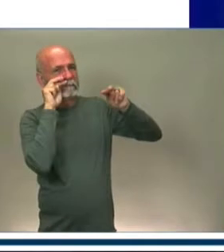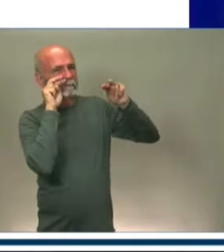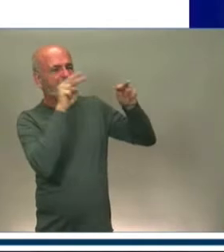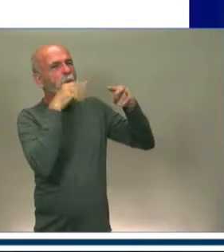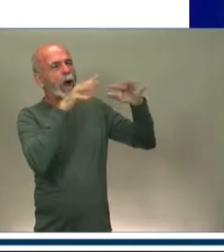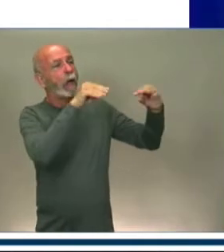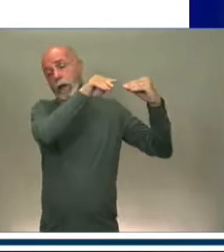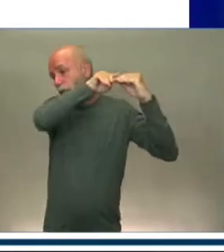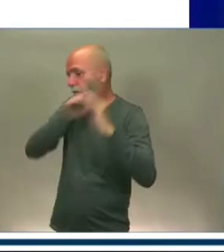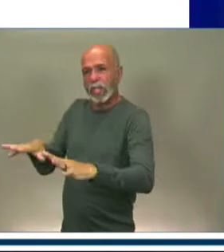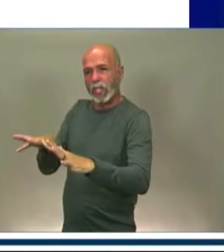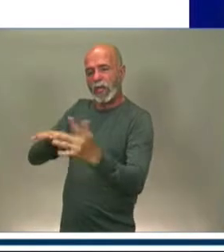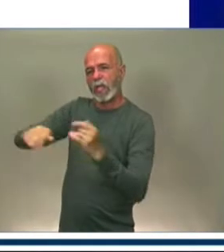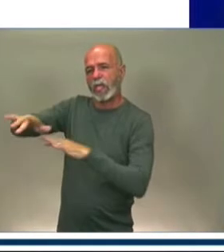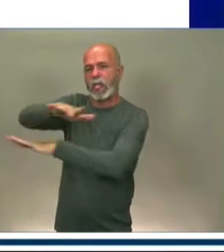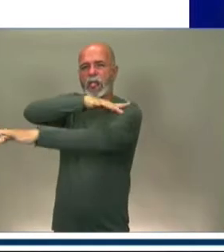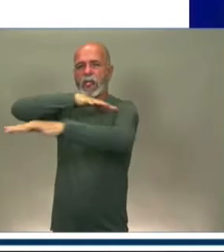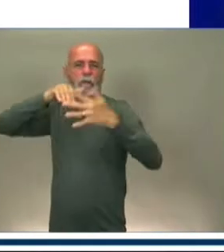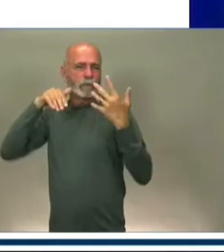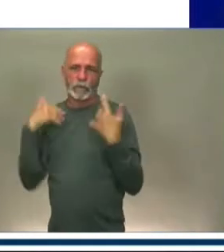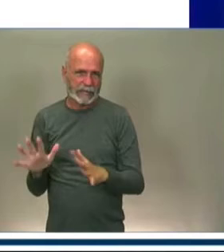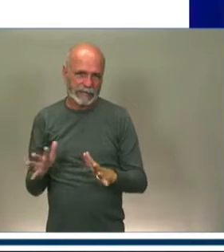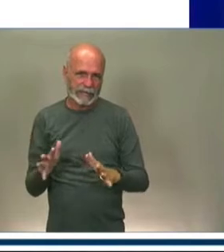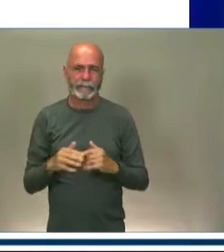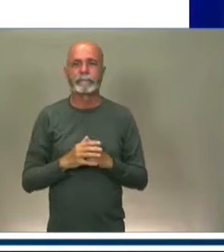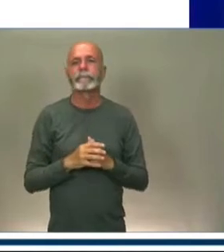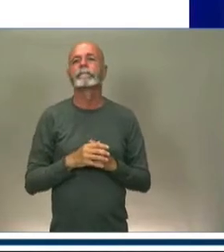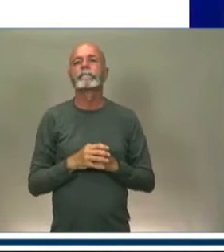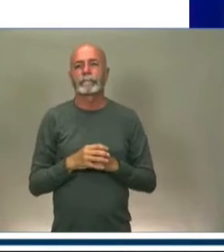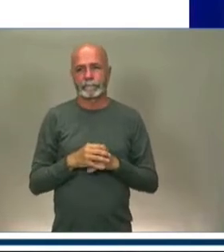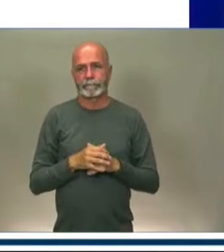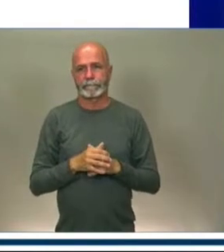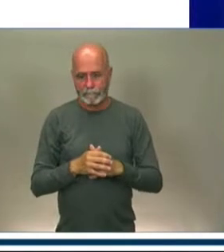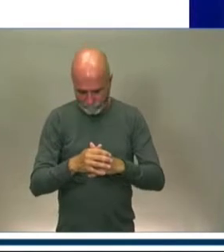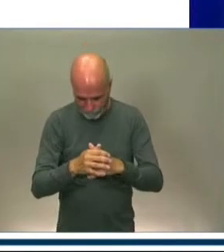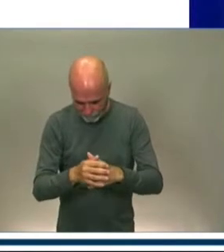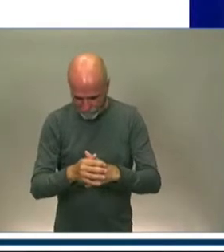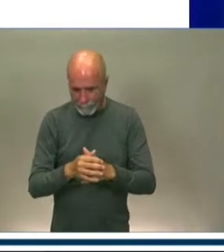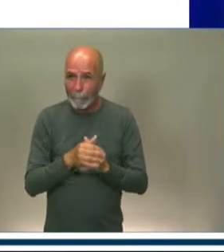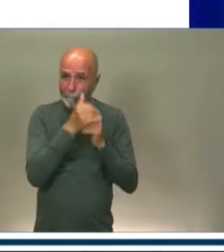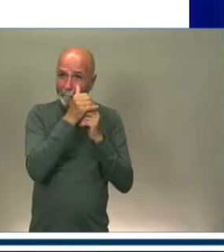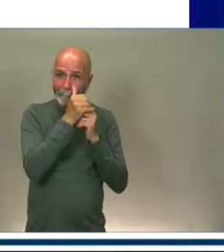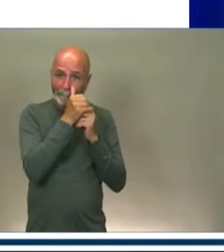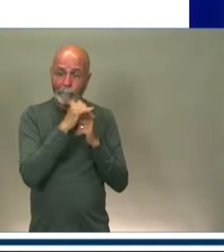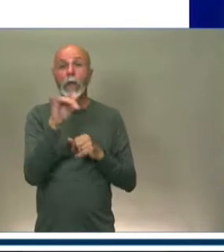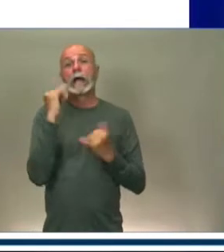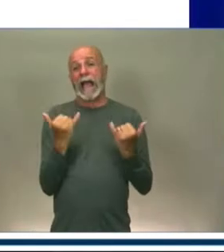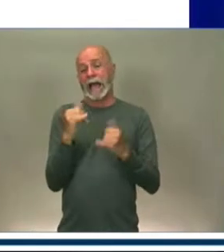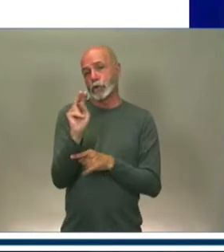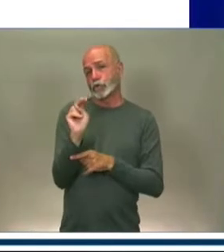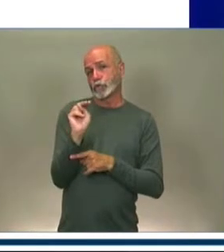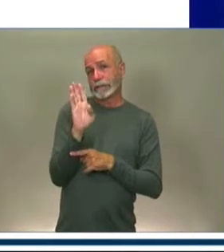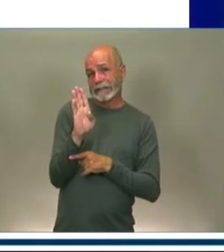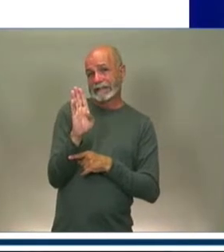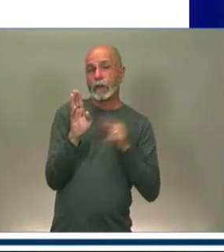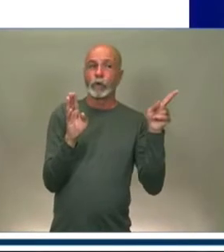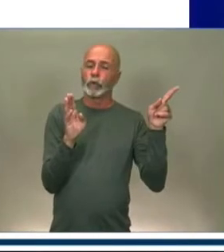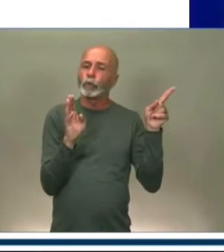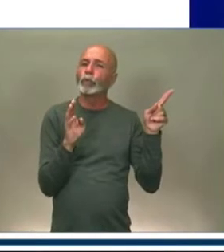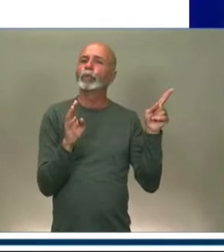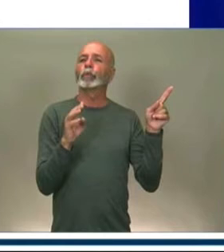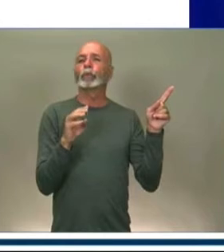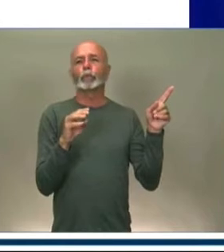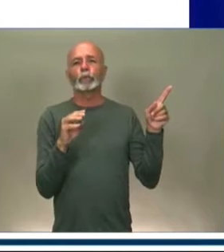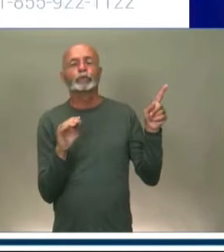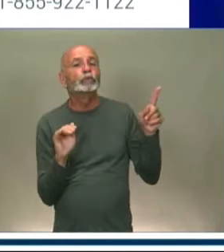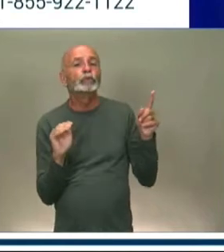Scotia. So to that end, given the situation in New Brunswick and the connection to new